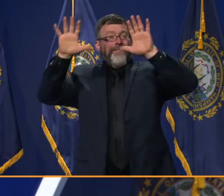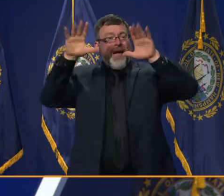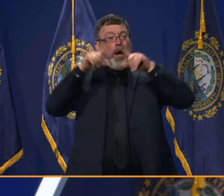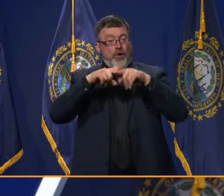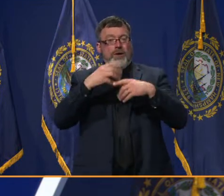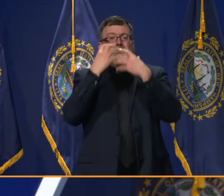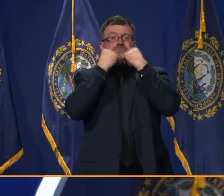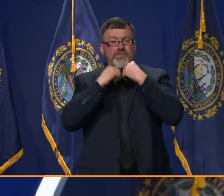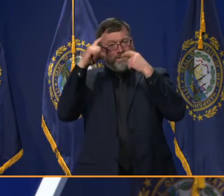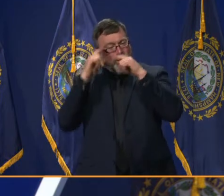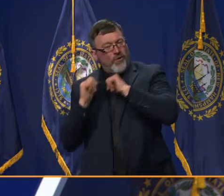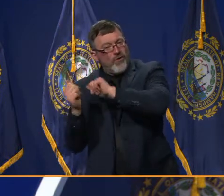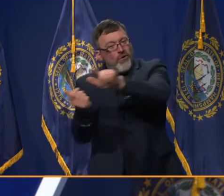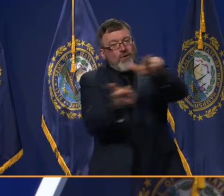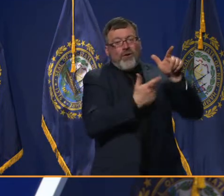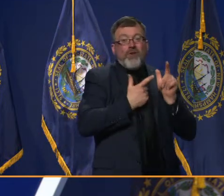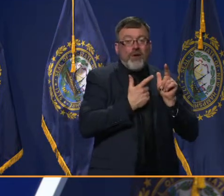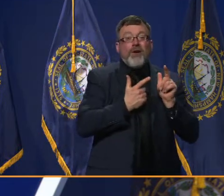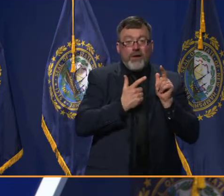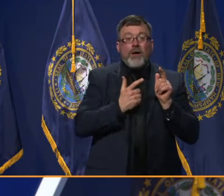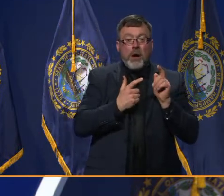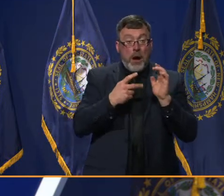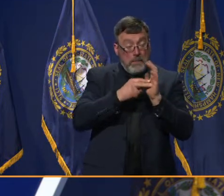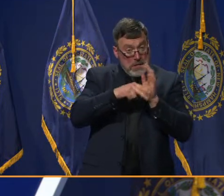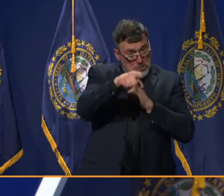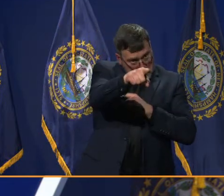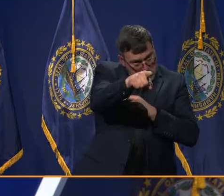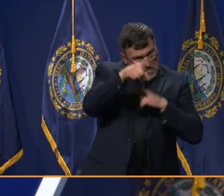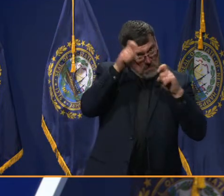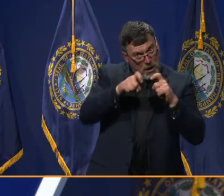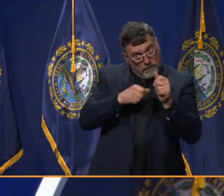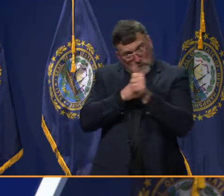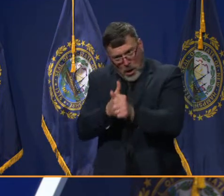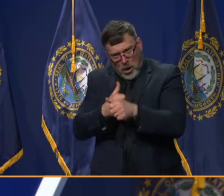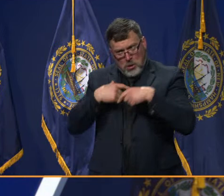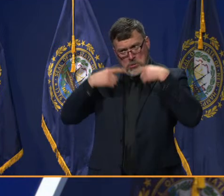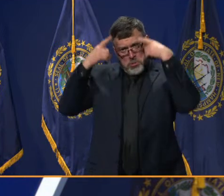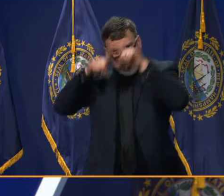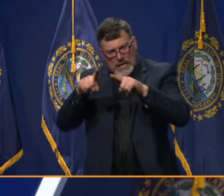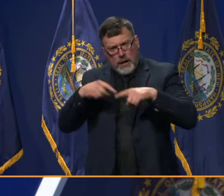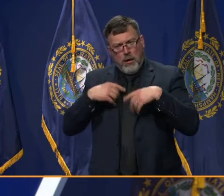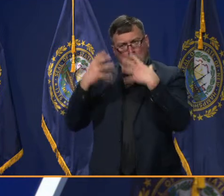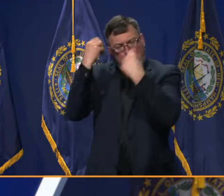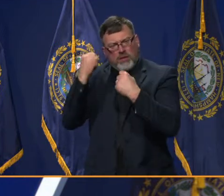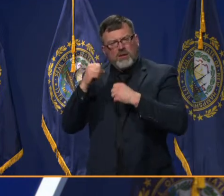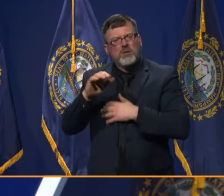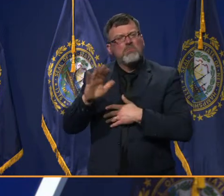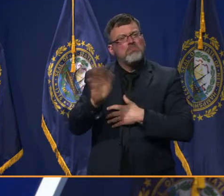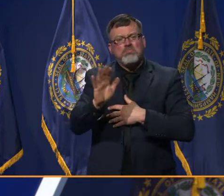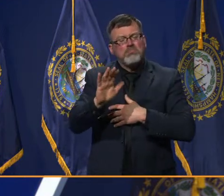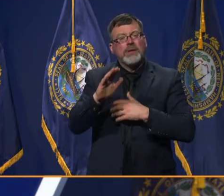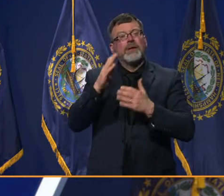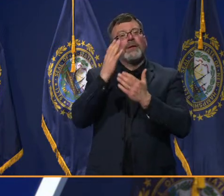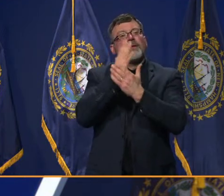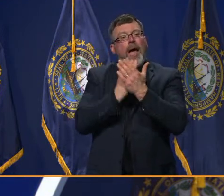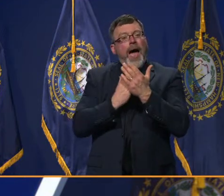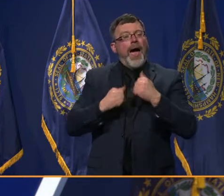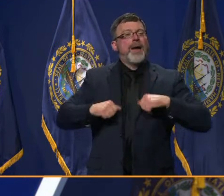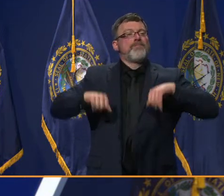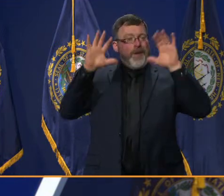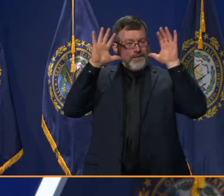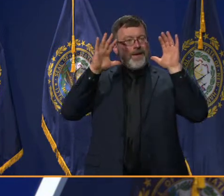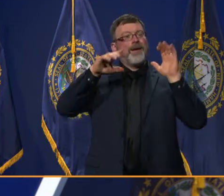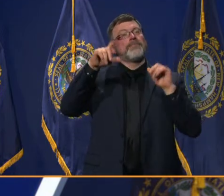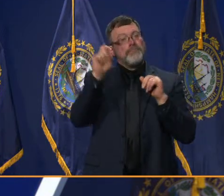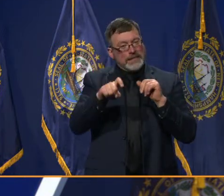mean you have to believe in it, and sometimes you don't even have to like it, of course. But those sacrifices have to be made. But that